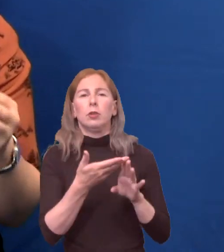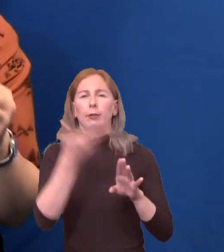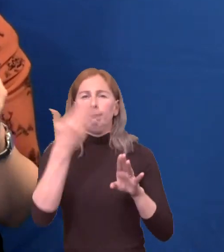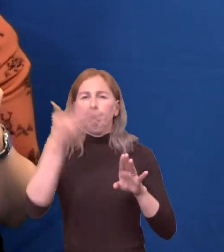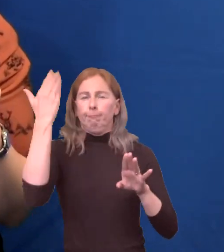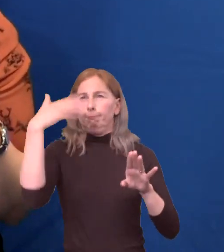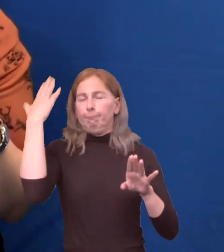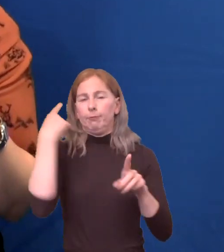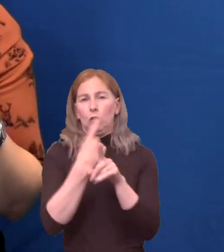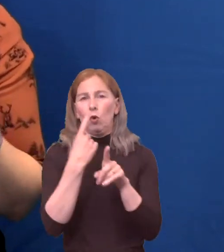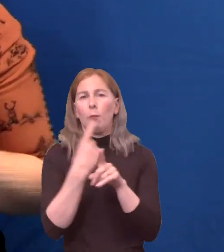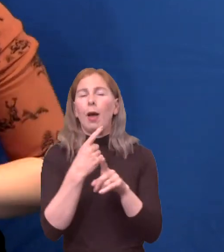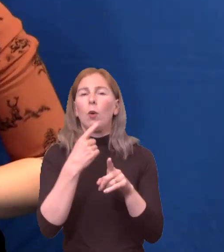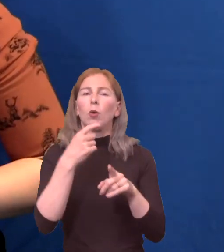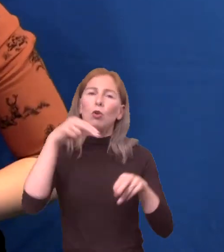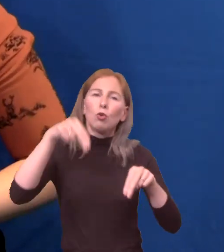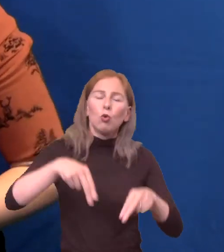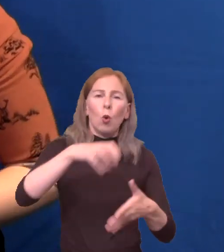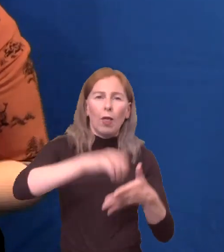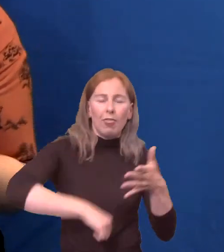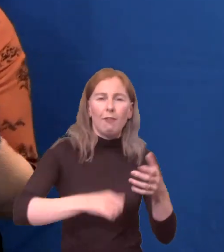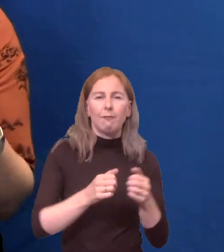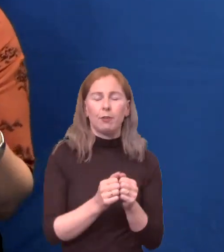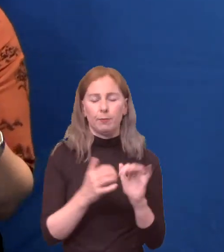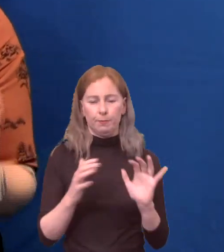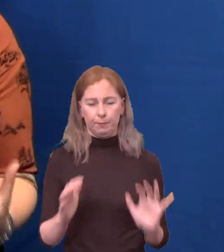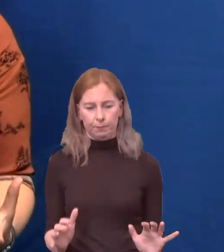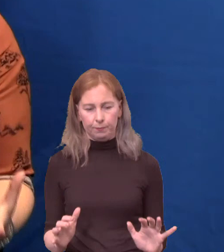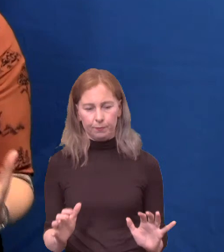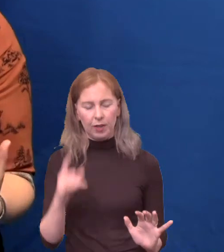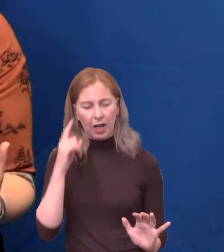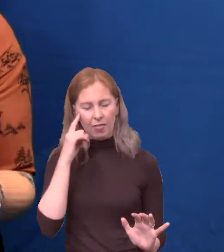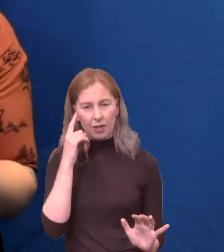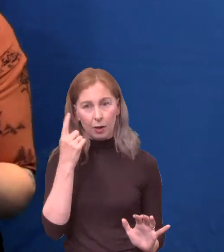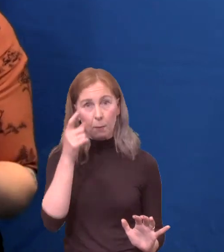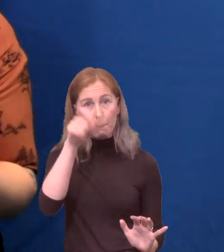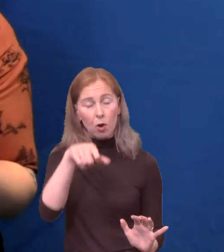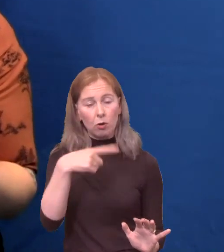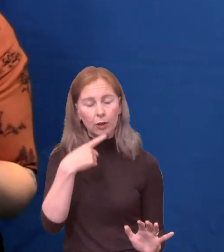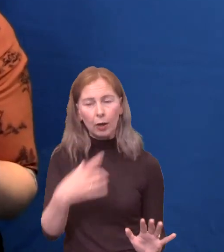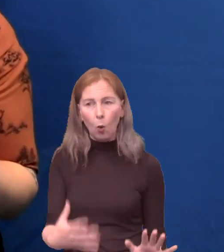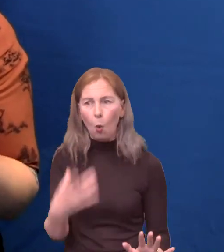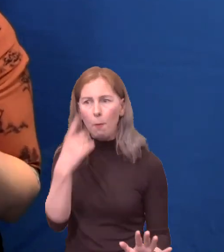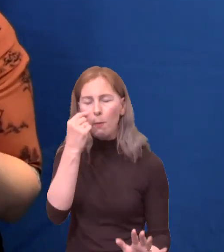theft, was carrying something to use in terms of self-defence. The question we